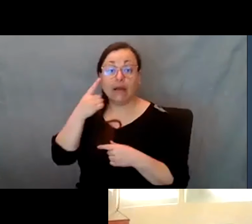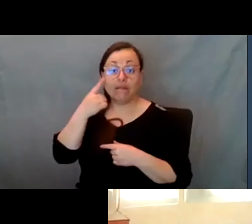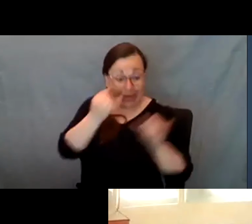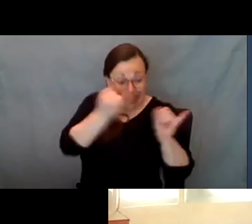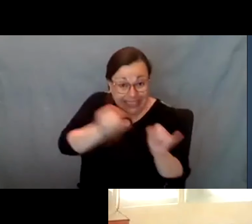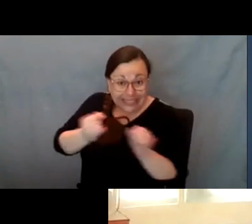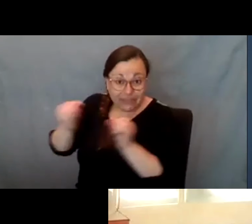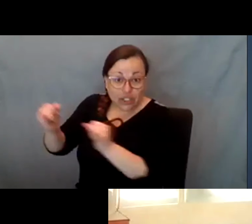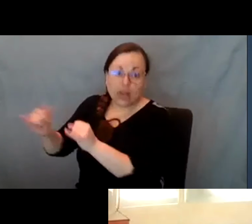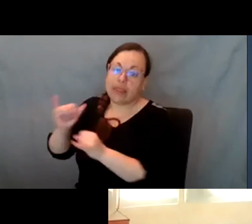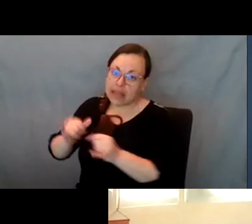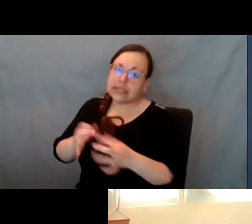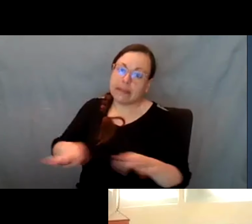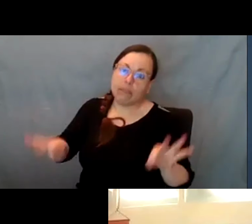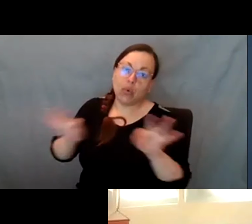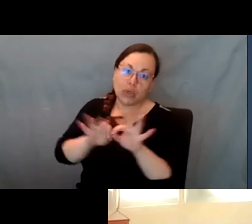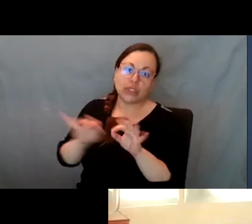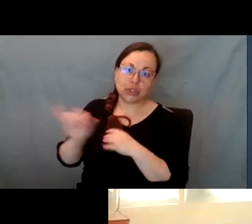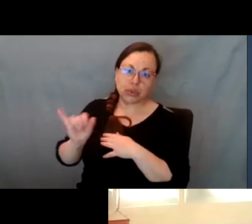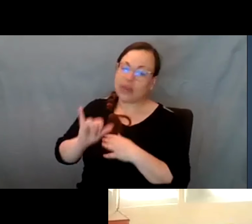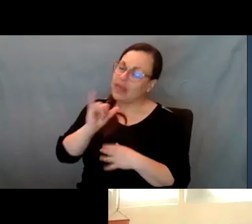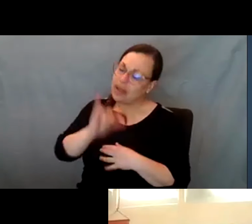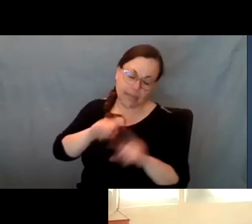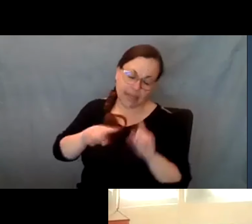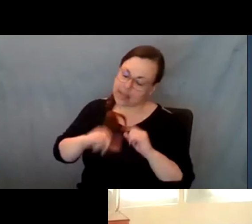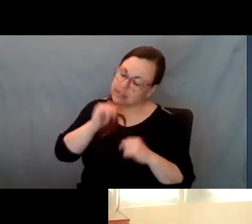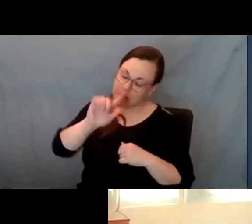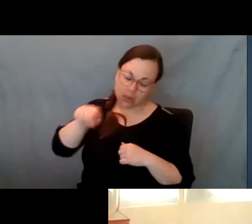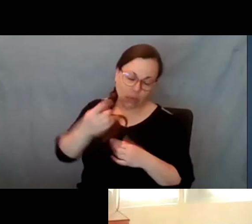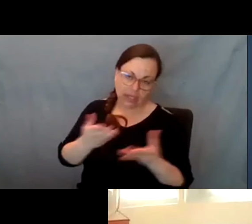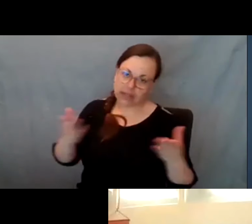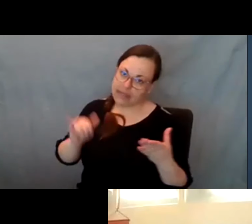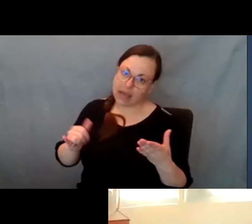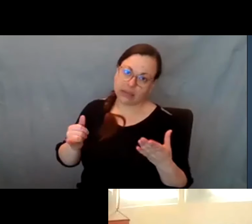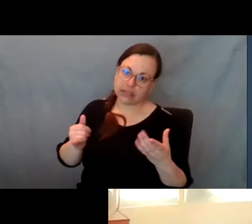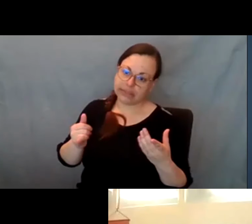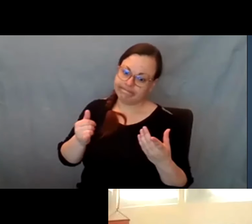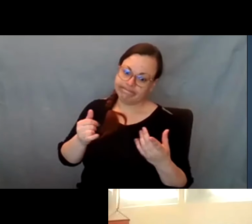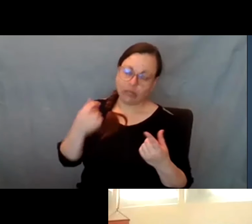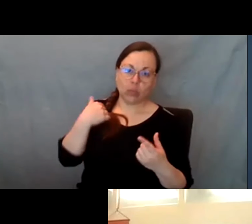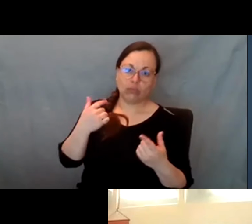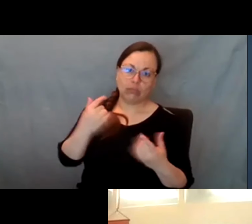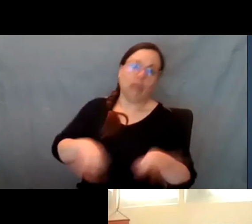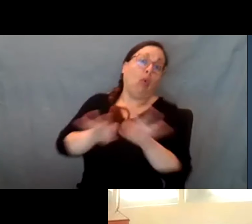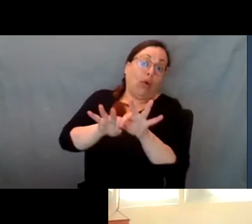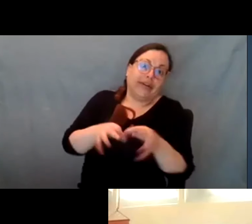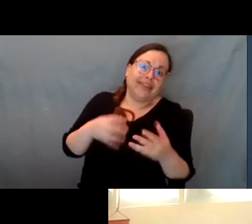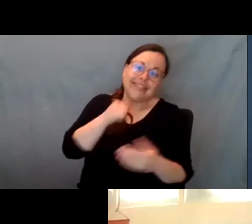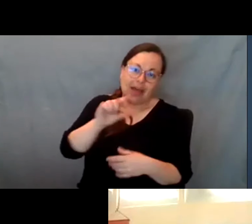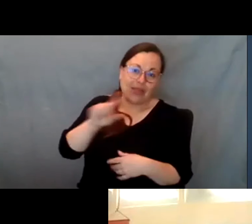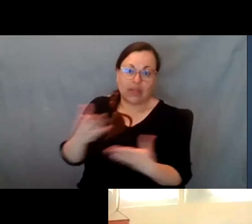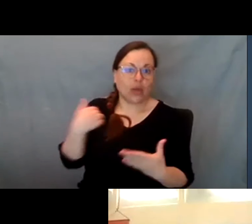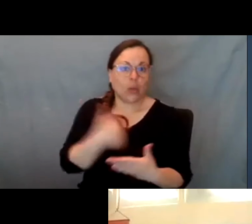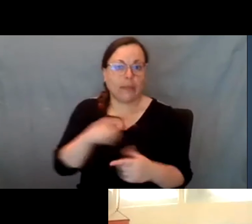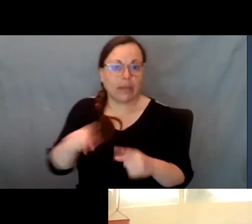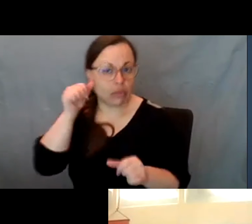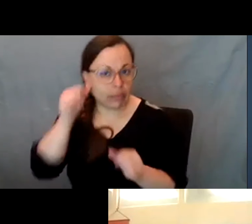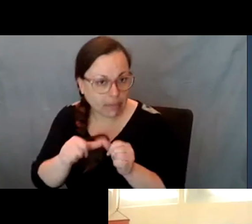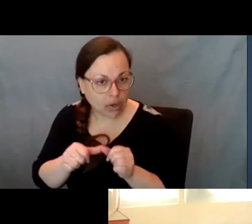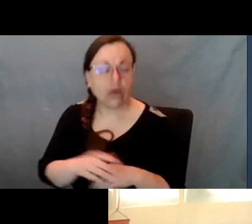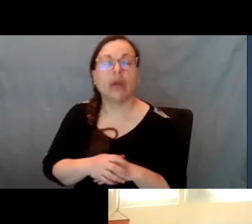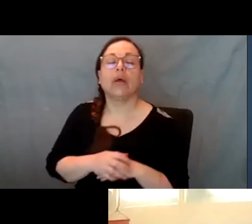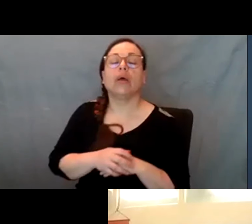is important, but it's not the only thing that counts. What is important is what proportion of the target population